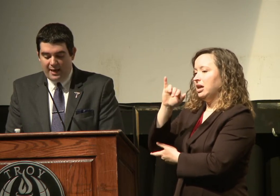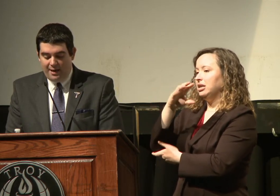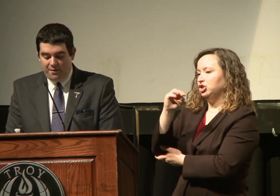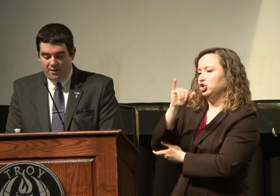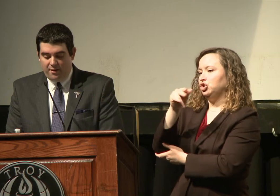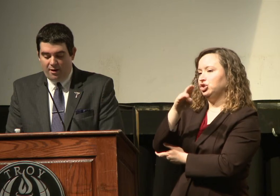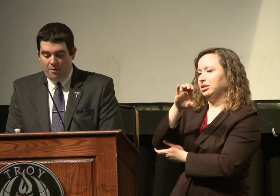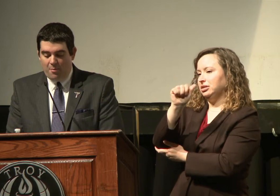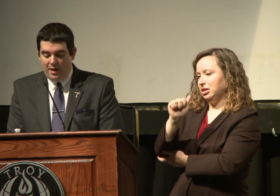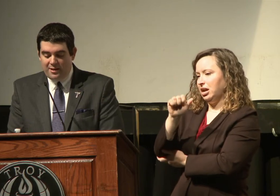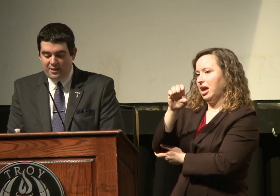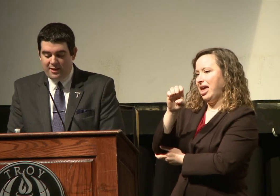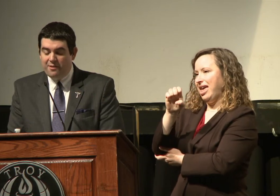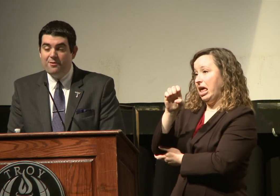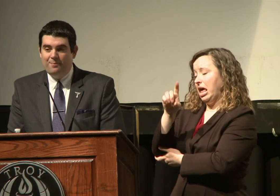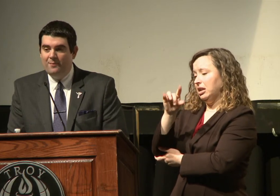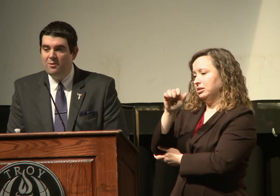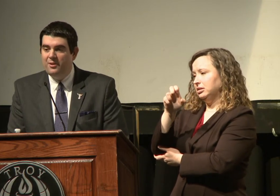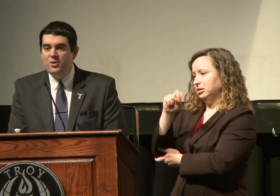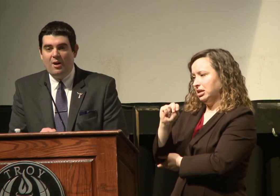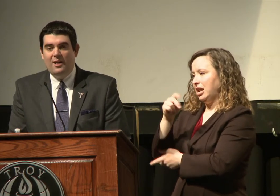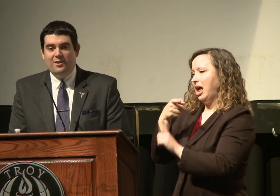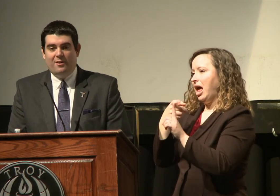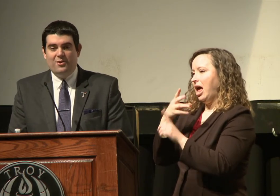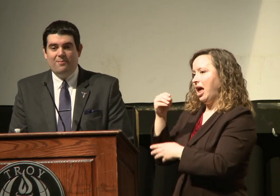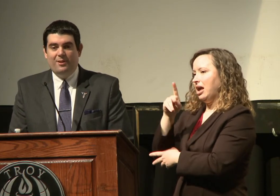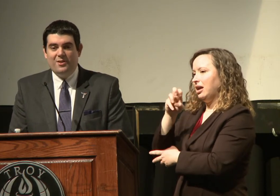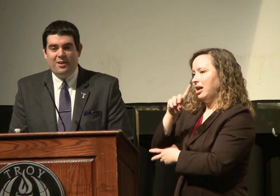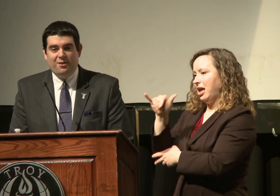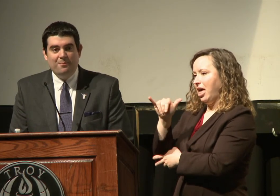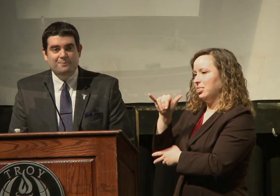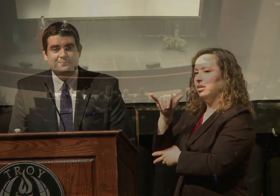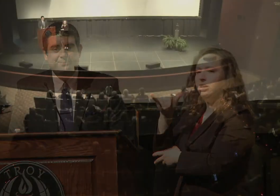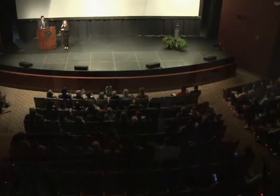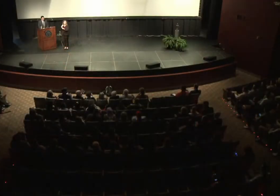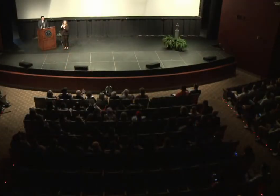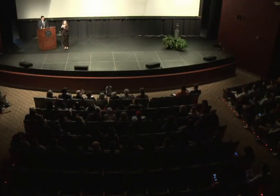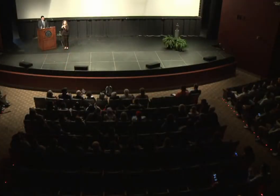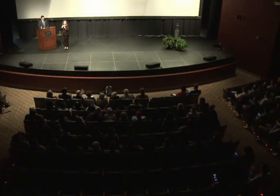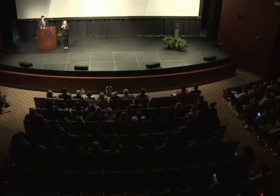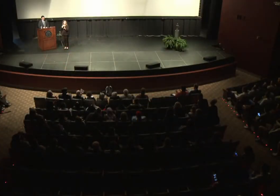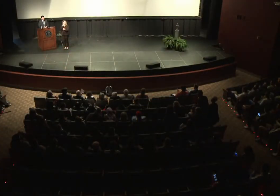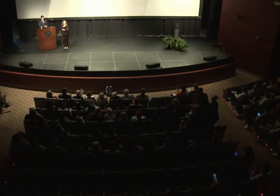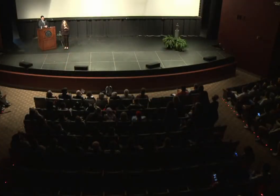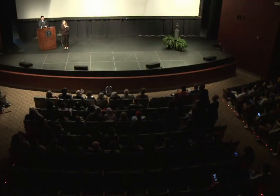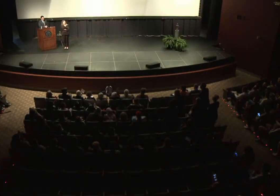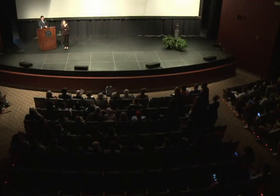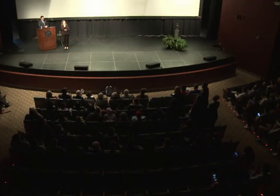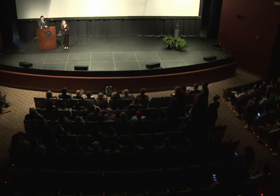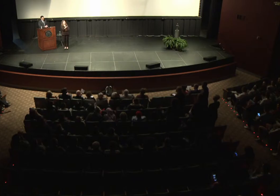Mr. Andy Keith. Please rise and let us thank you.